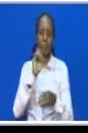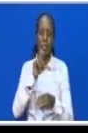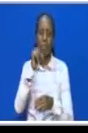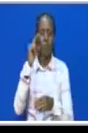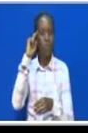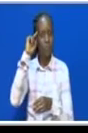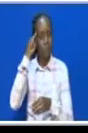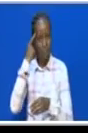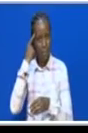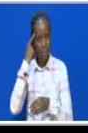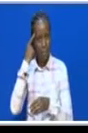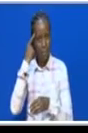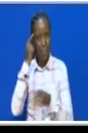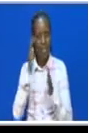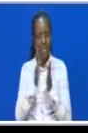think